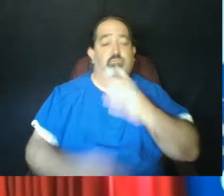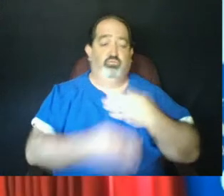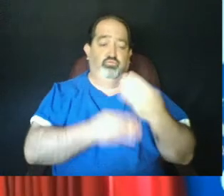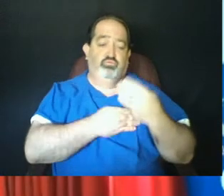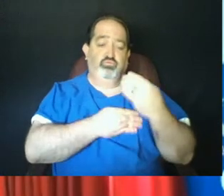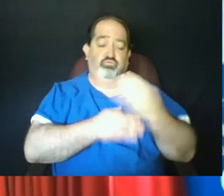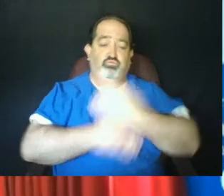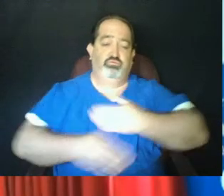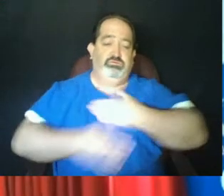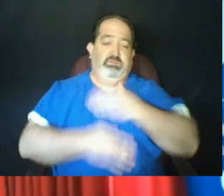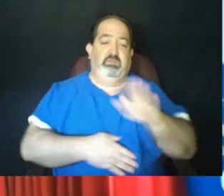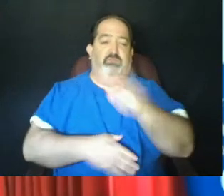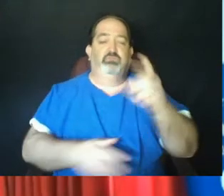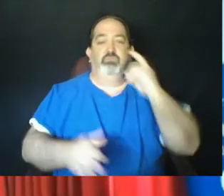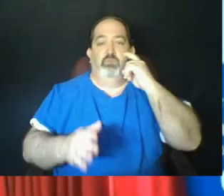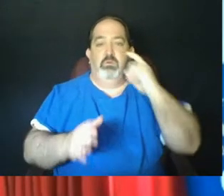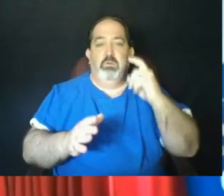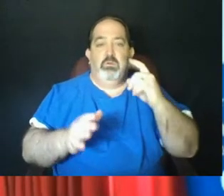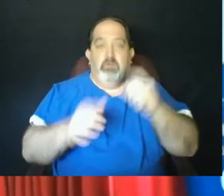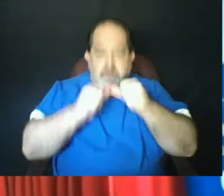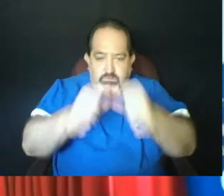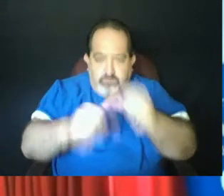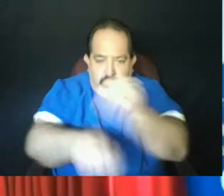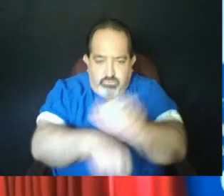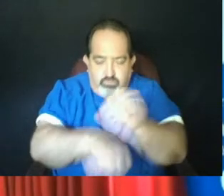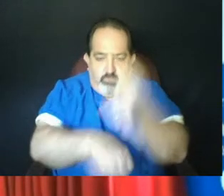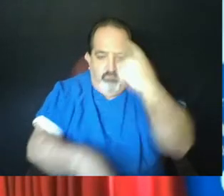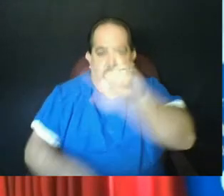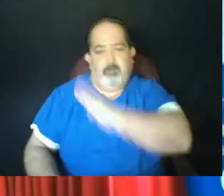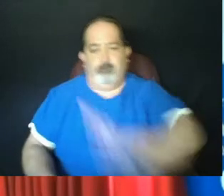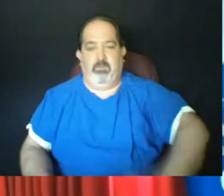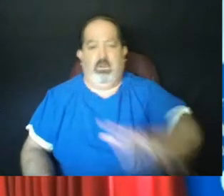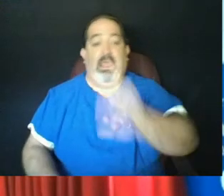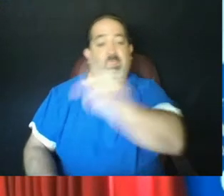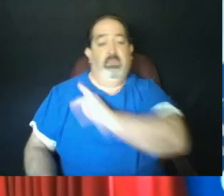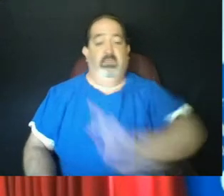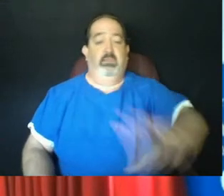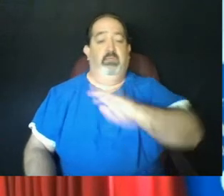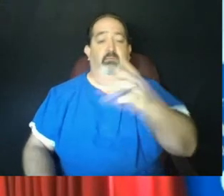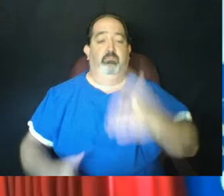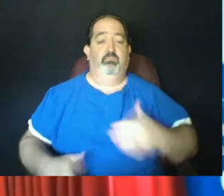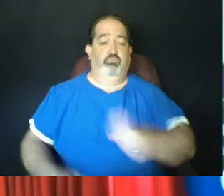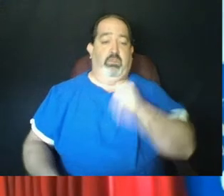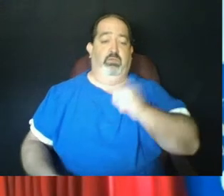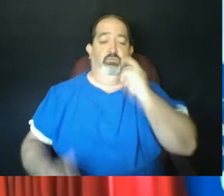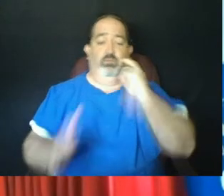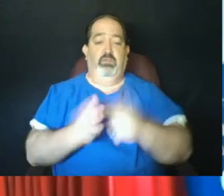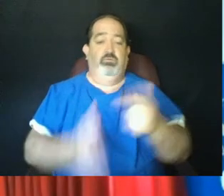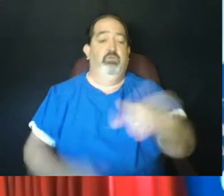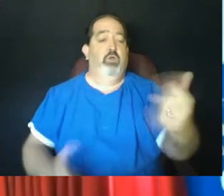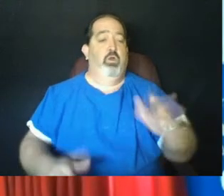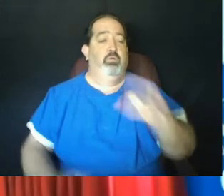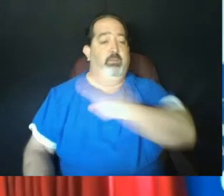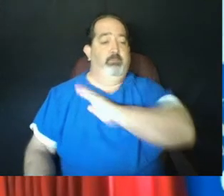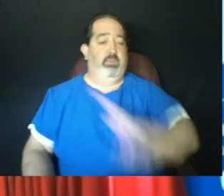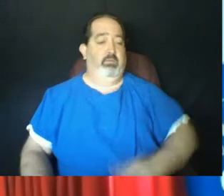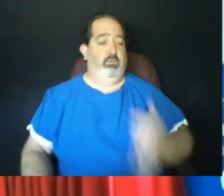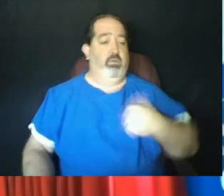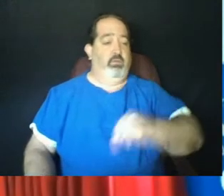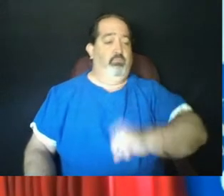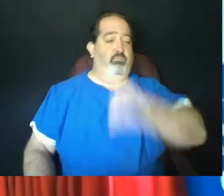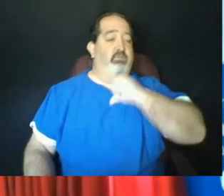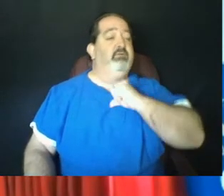to your barony and to your kingdom, and we're proud to recognize you both. Though you are already a baron, it is our privilege to raise your